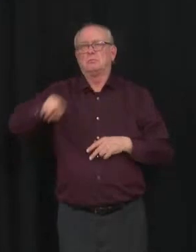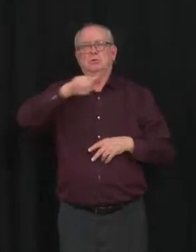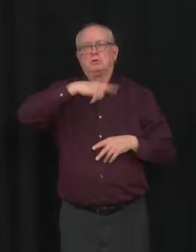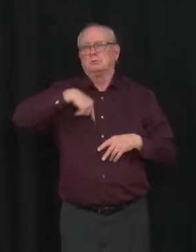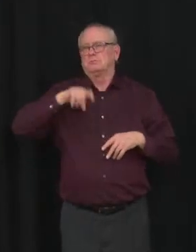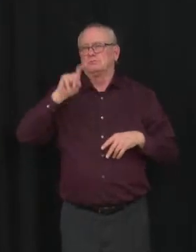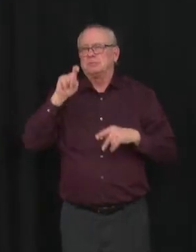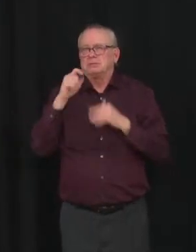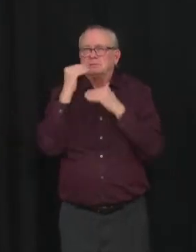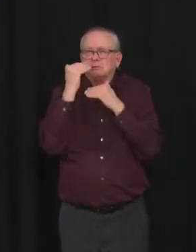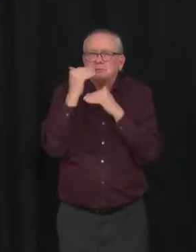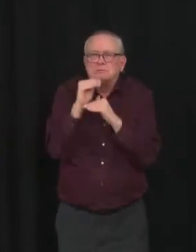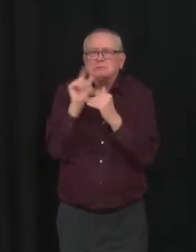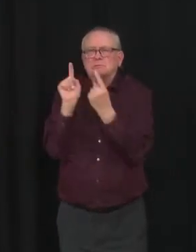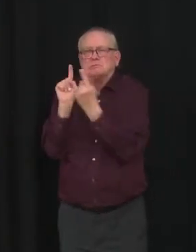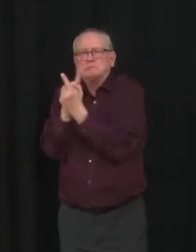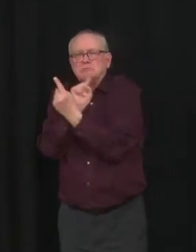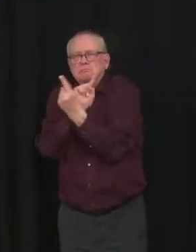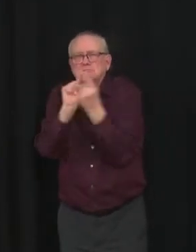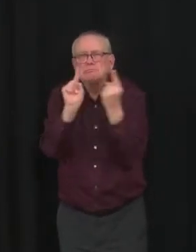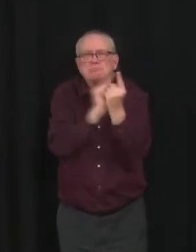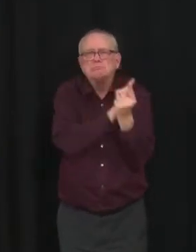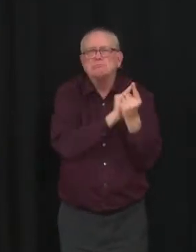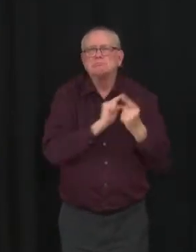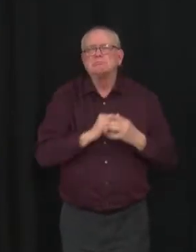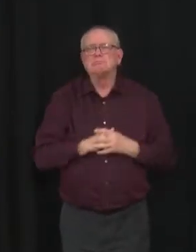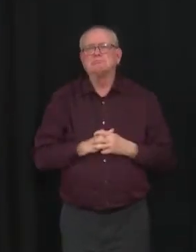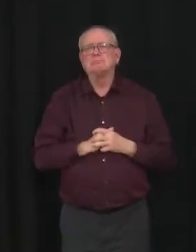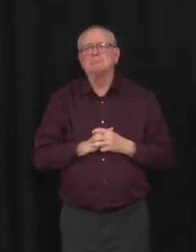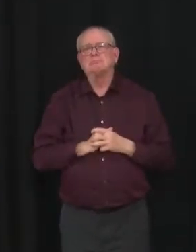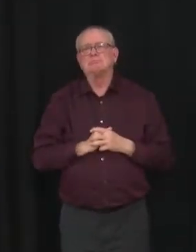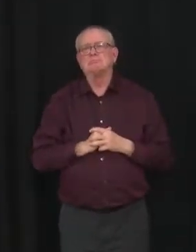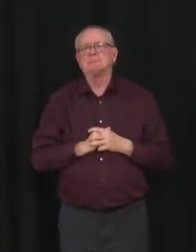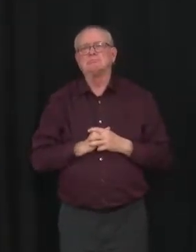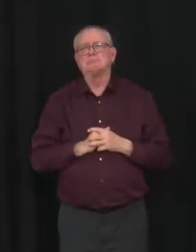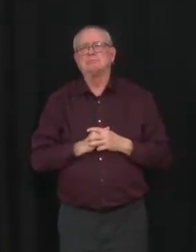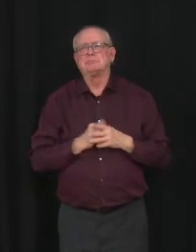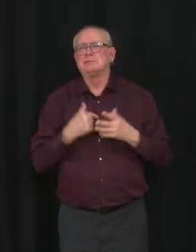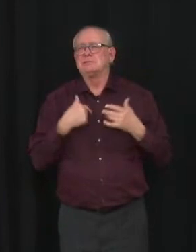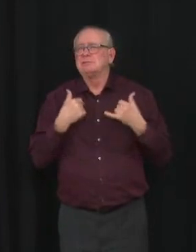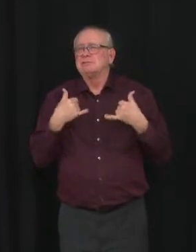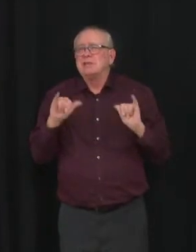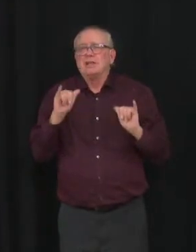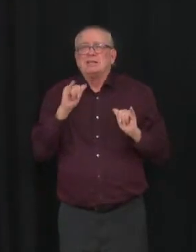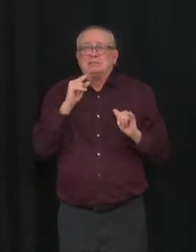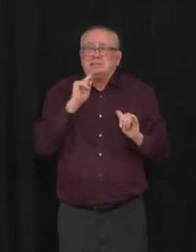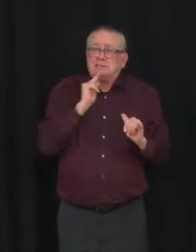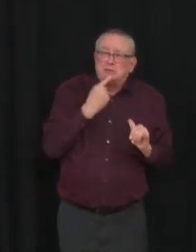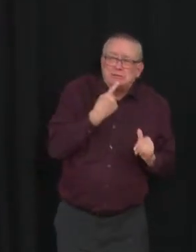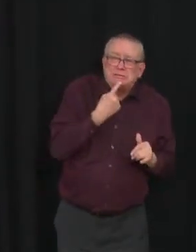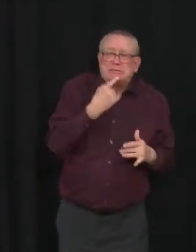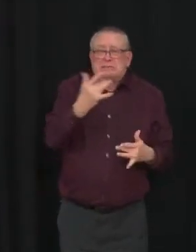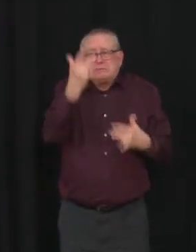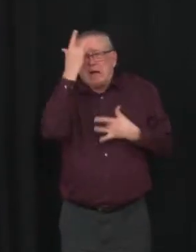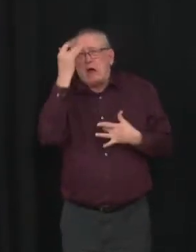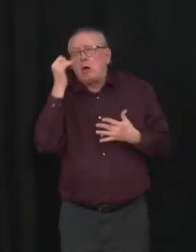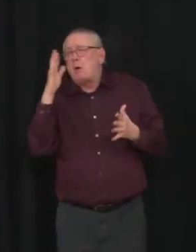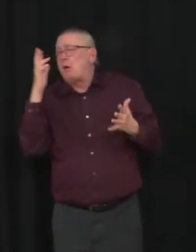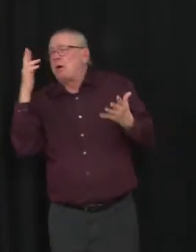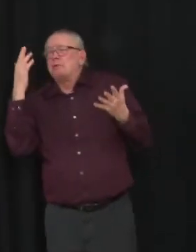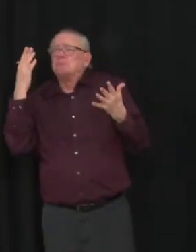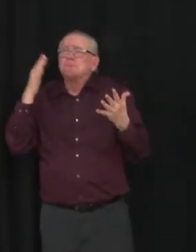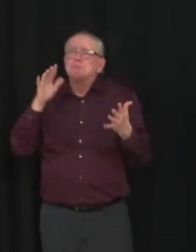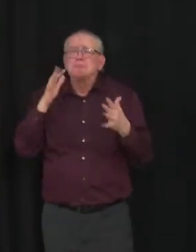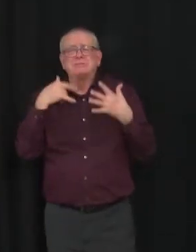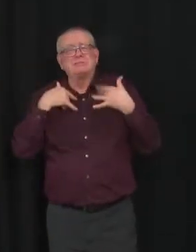with, because while we don't know what the severity impact will be, the number of people who are getting infected right now is